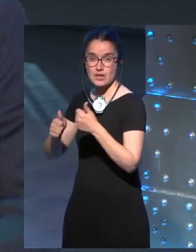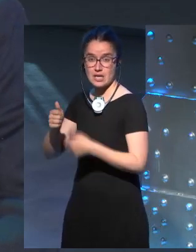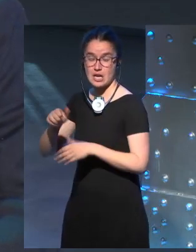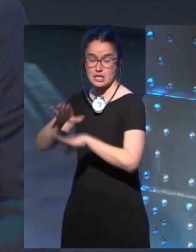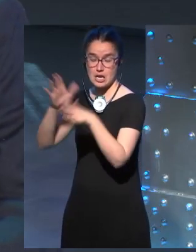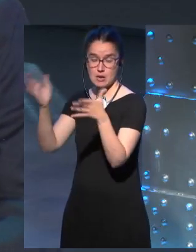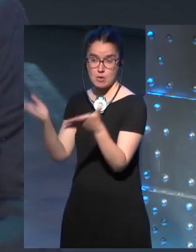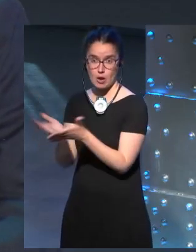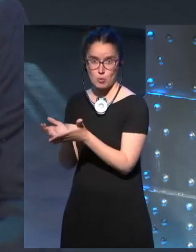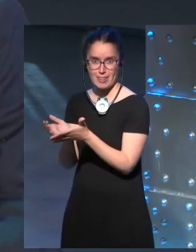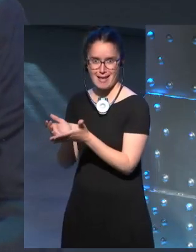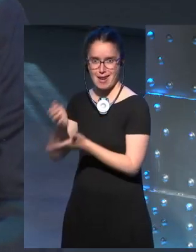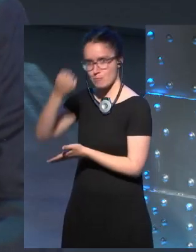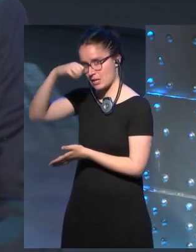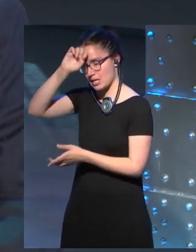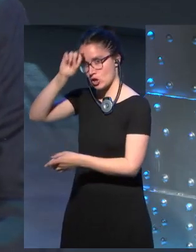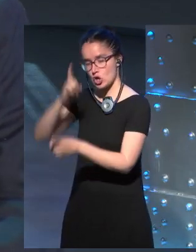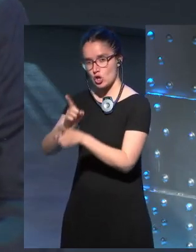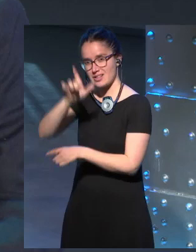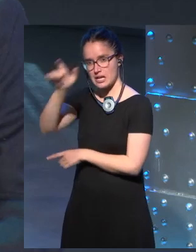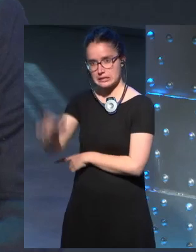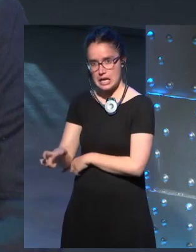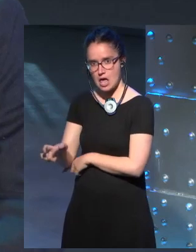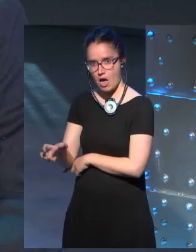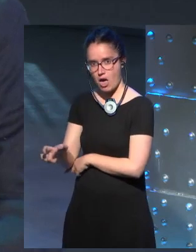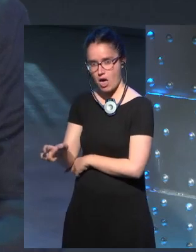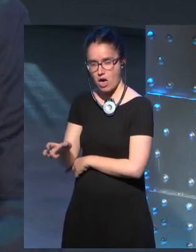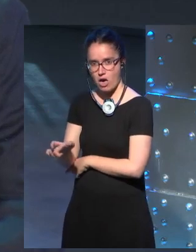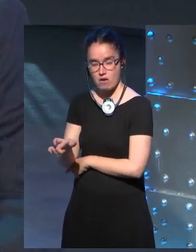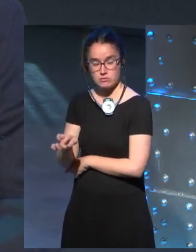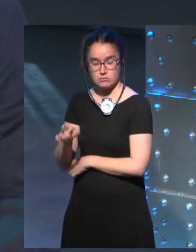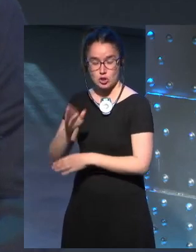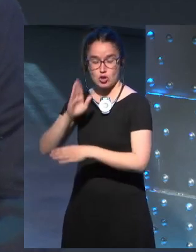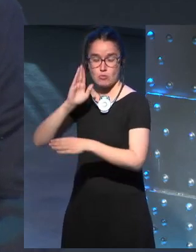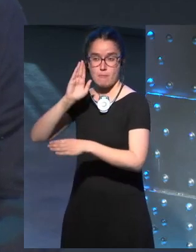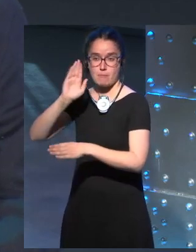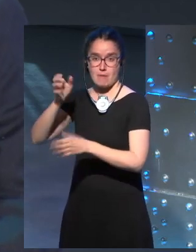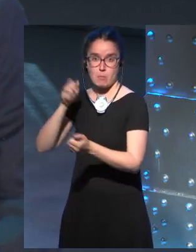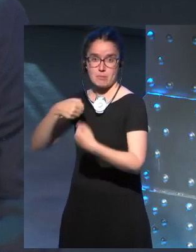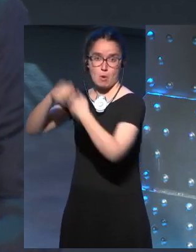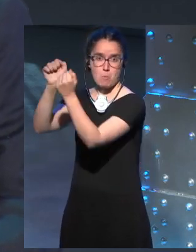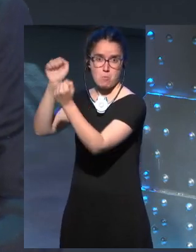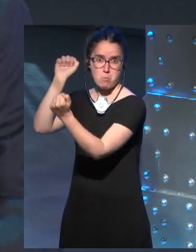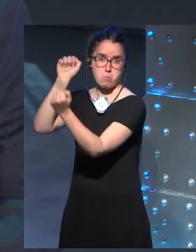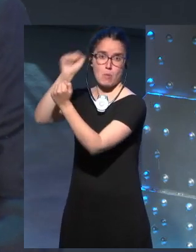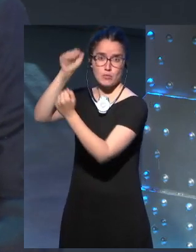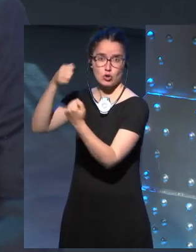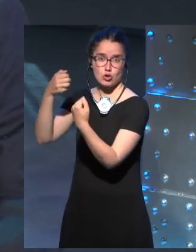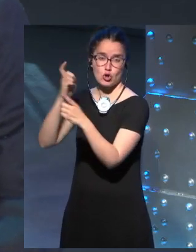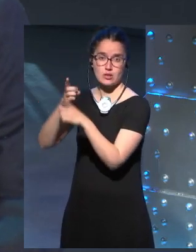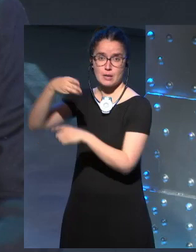and the World Cup final in Berlin 2006 against Italy, and the famous aggression to